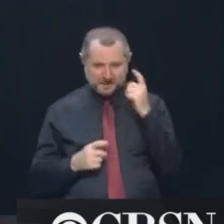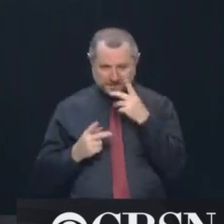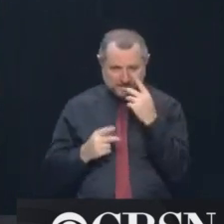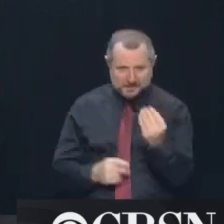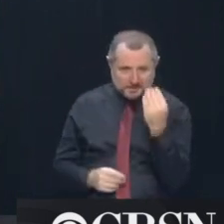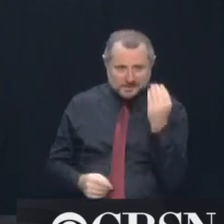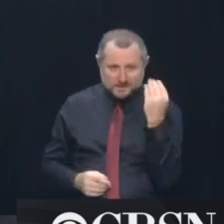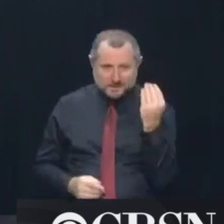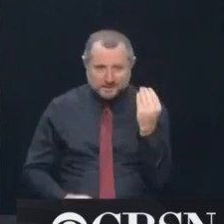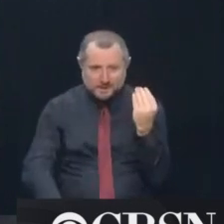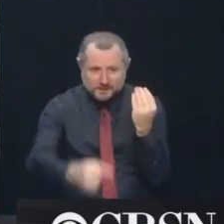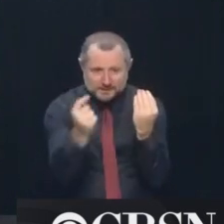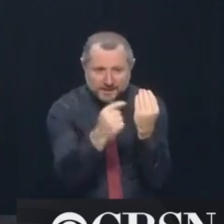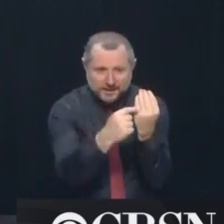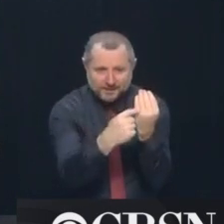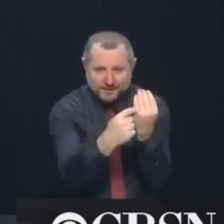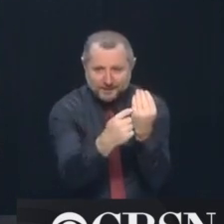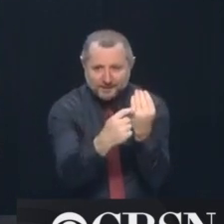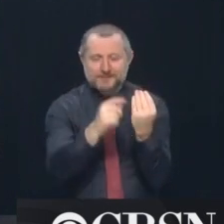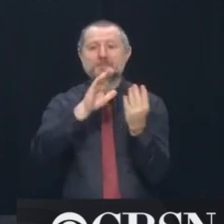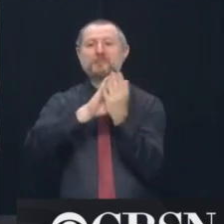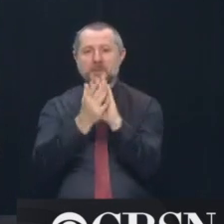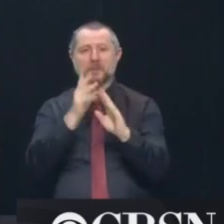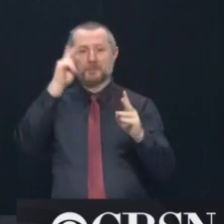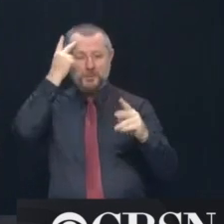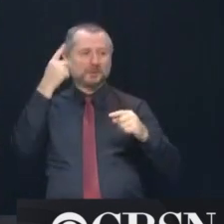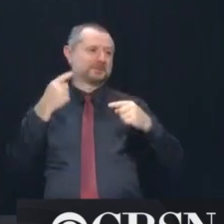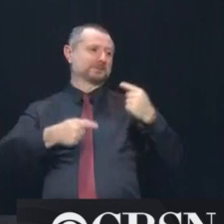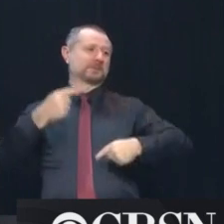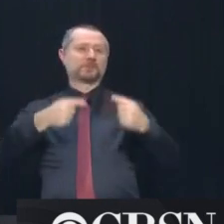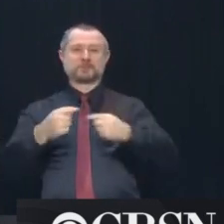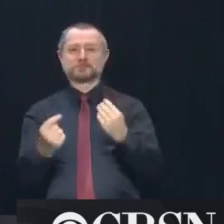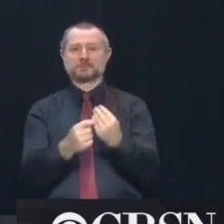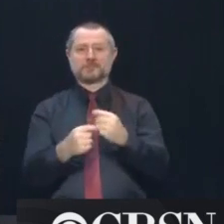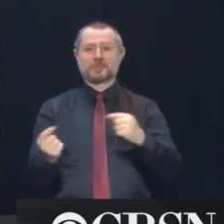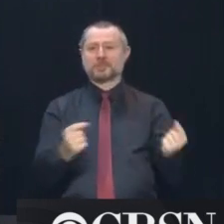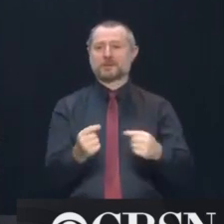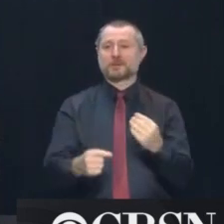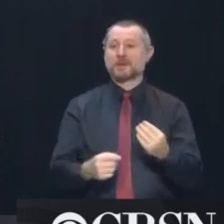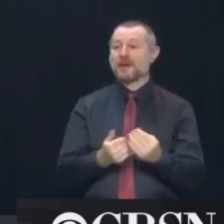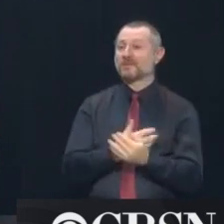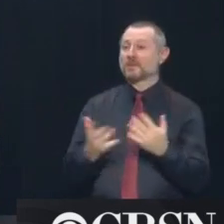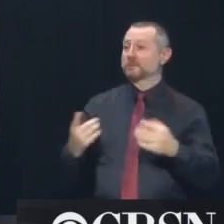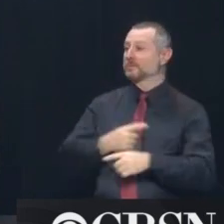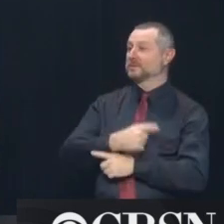that. Everything gets politicized in this society.